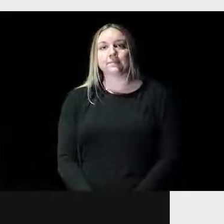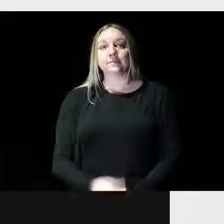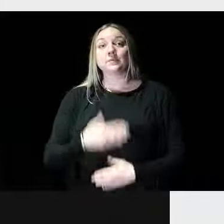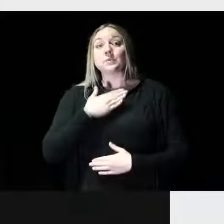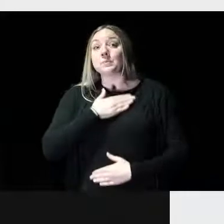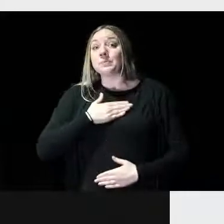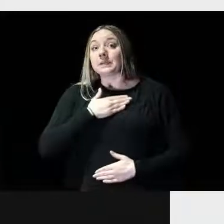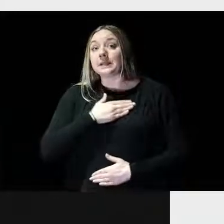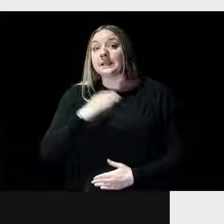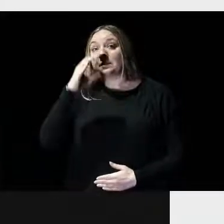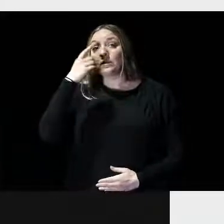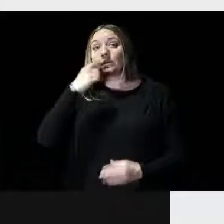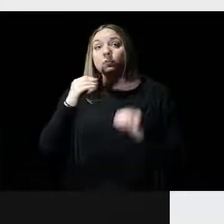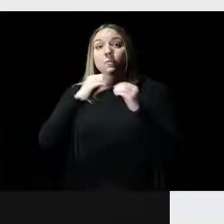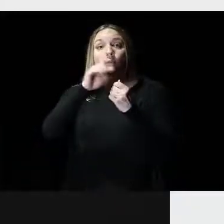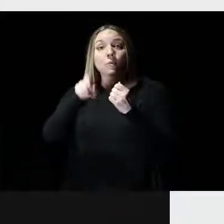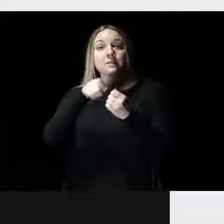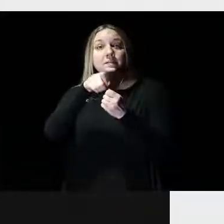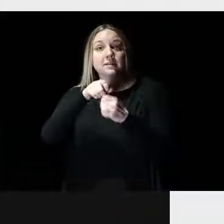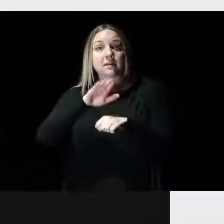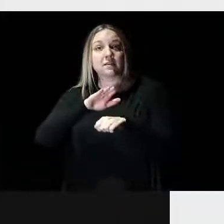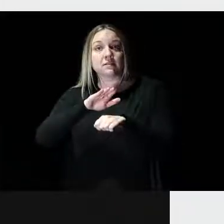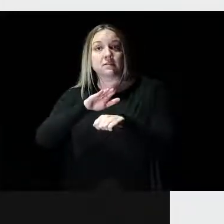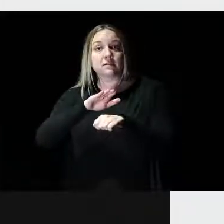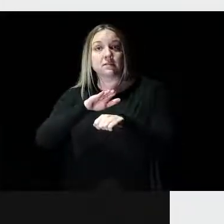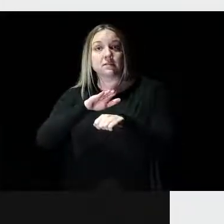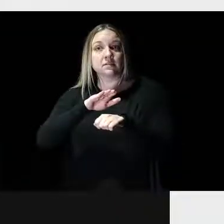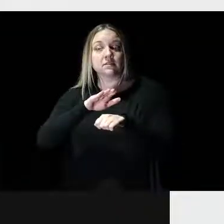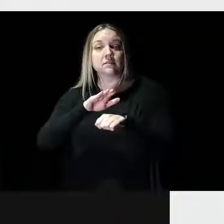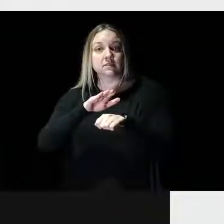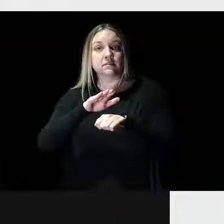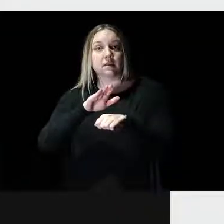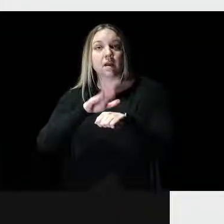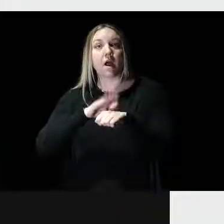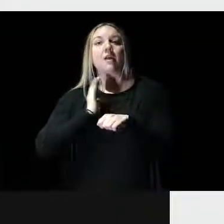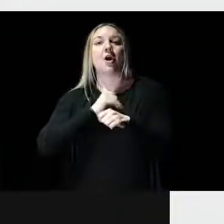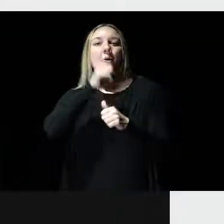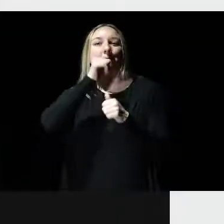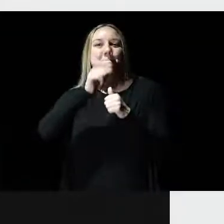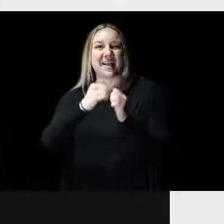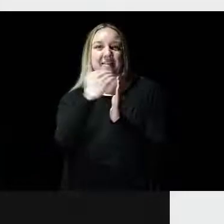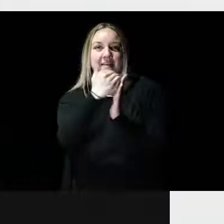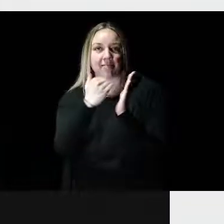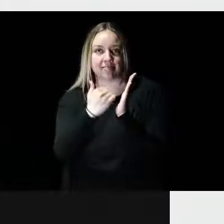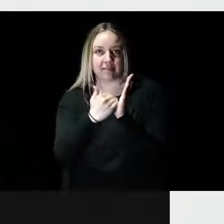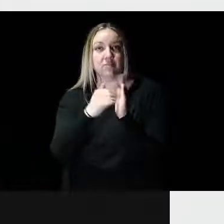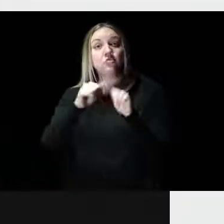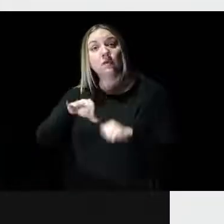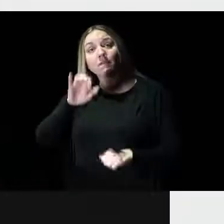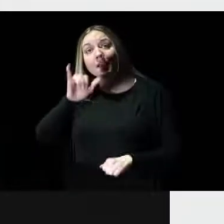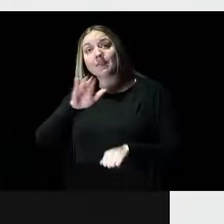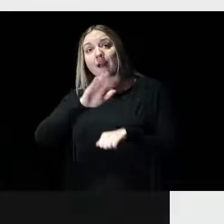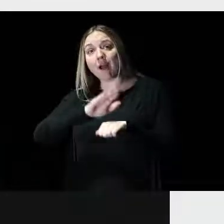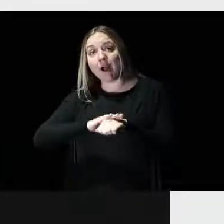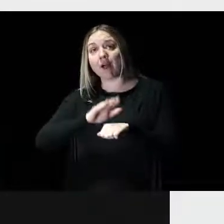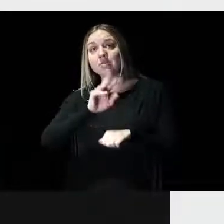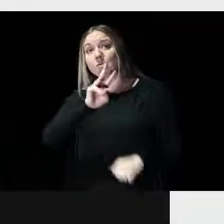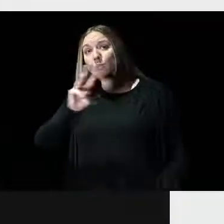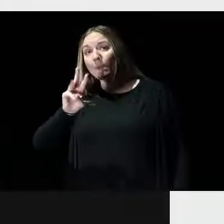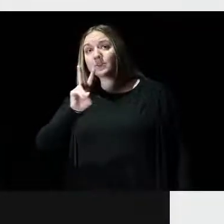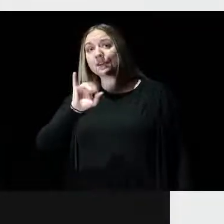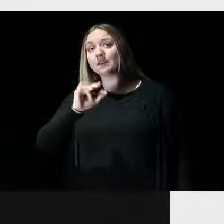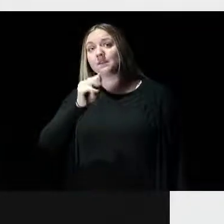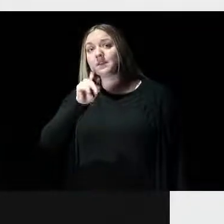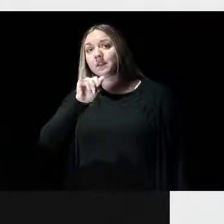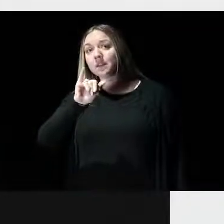for details on all of our next speakers by joining our mailing list on the Vignelli Center website and following us on